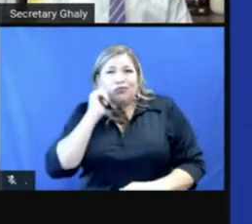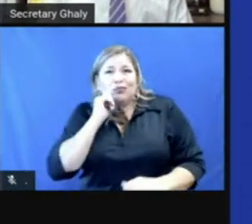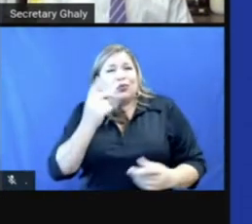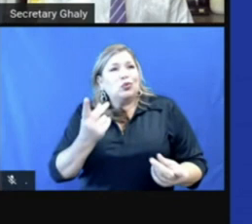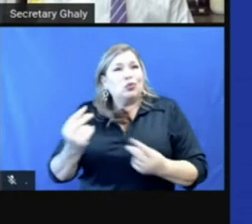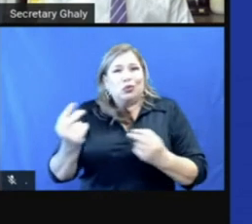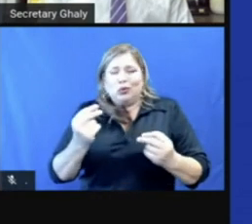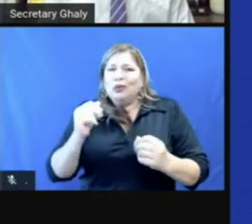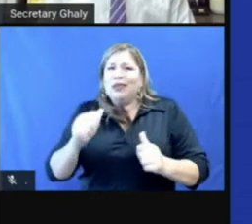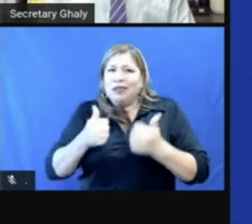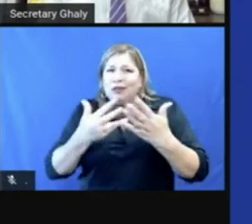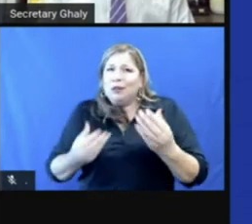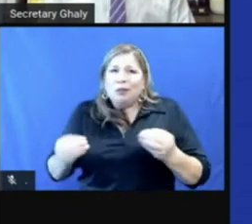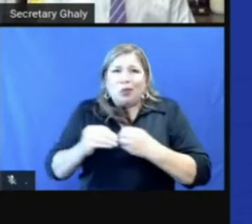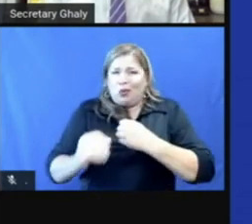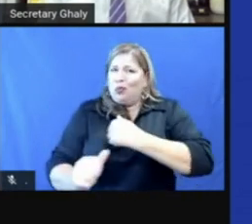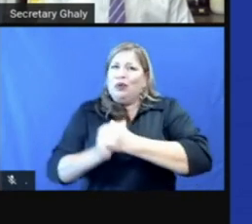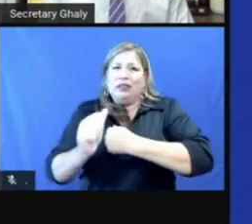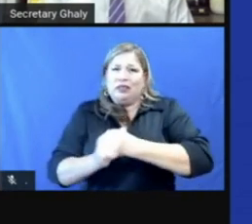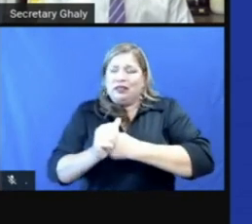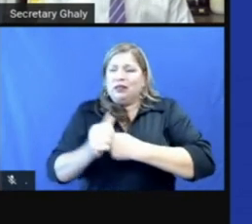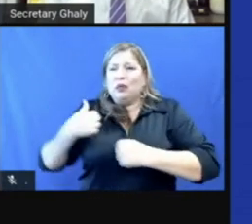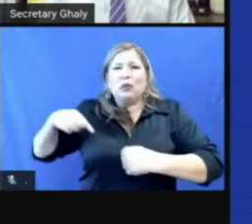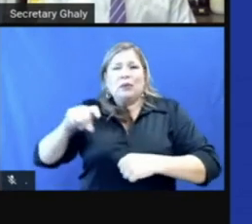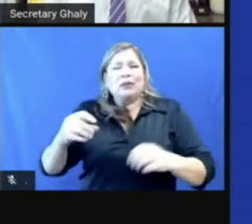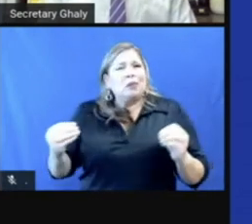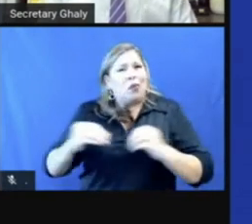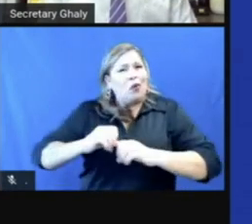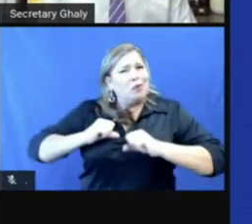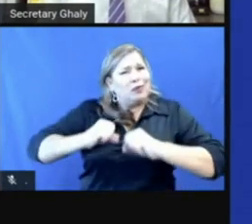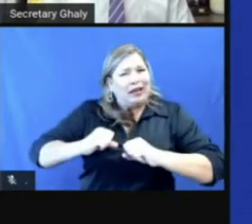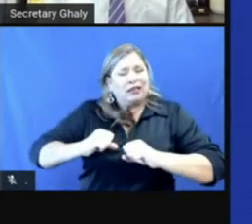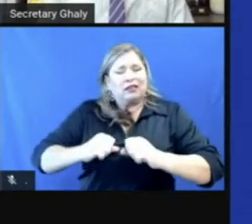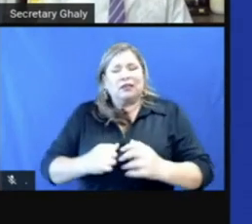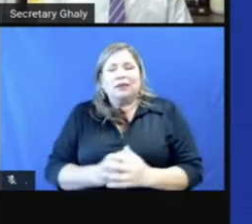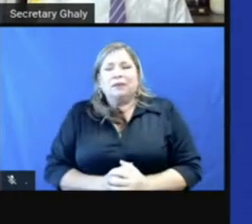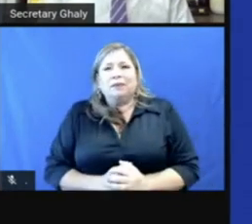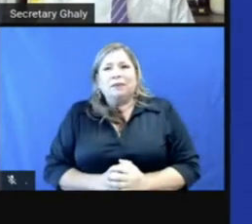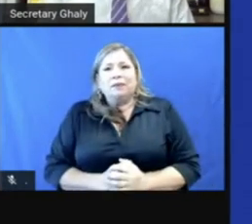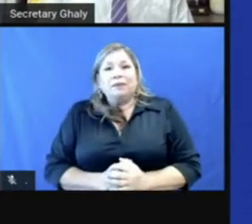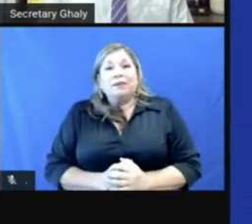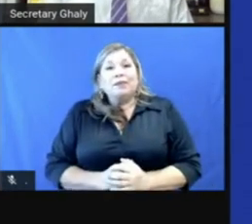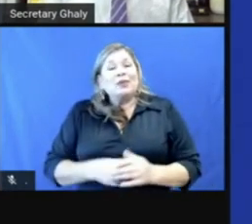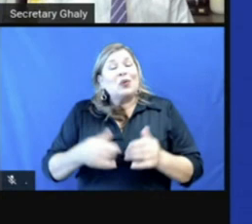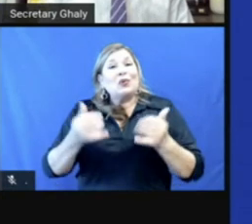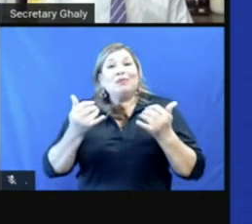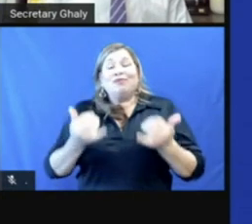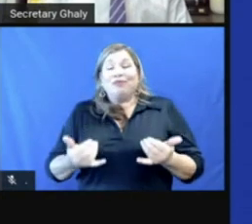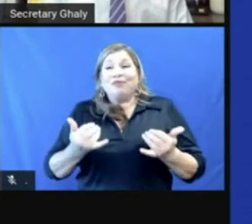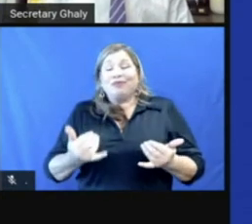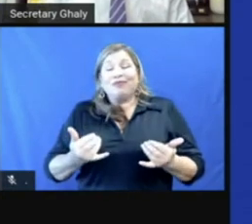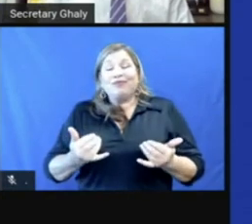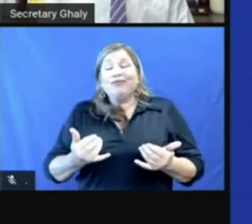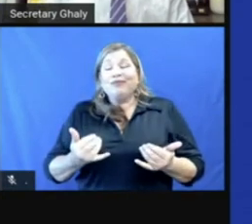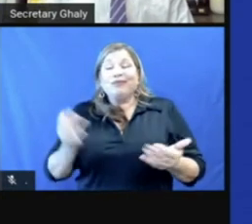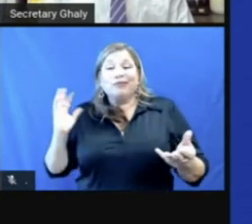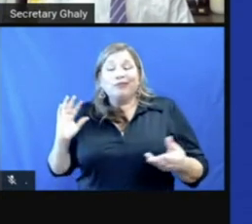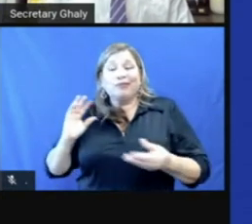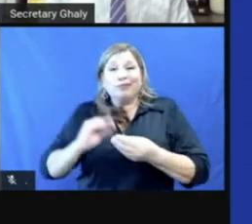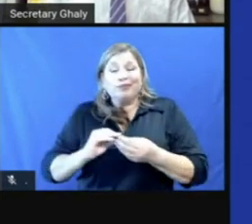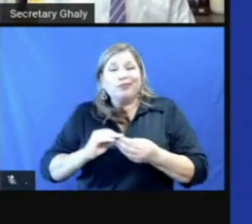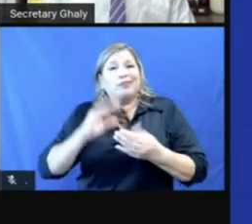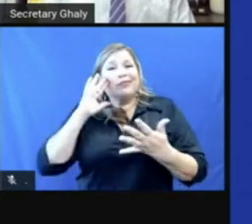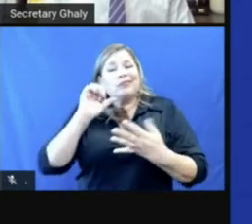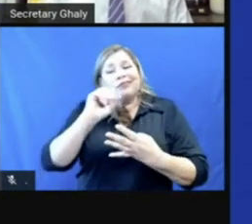put up our protective guards even more than we usually do. And so today's collective actions that I'll be discussing in